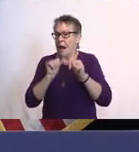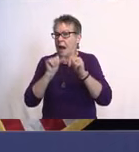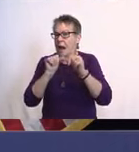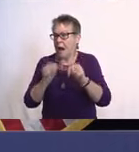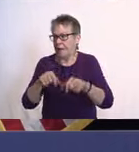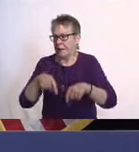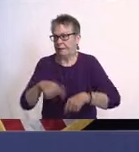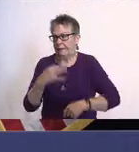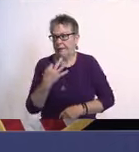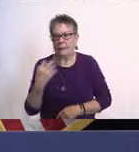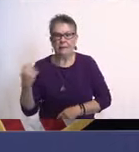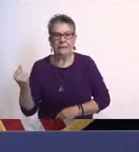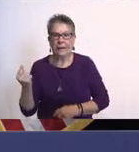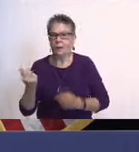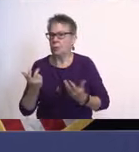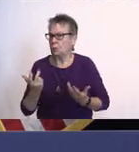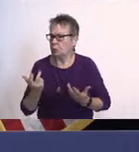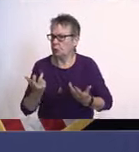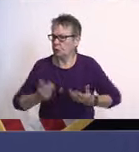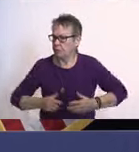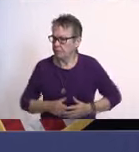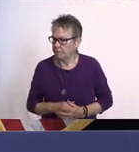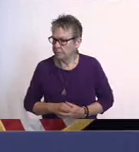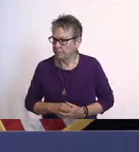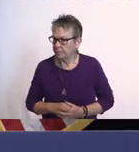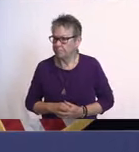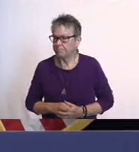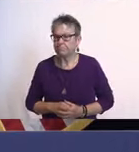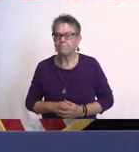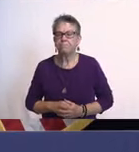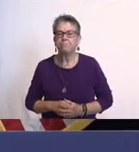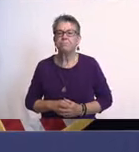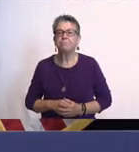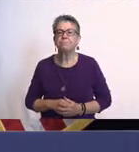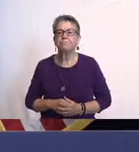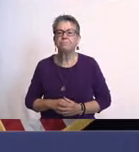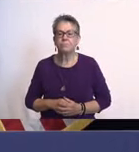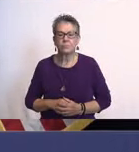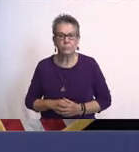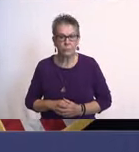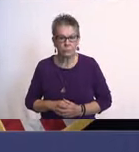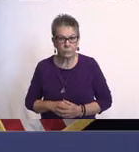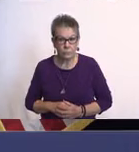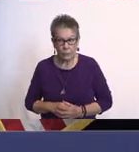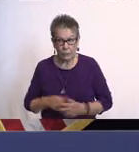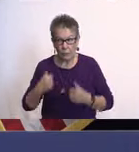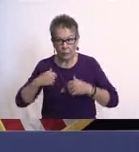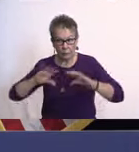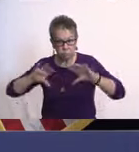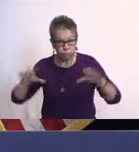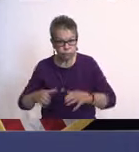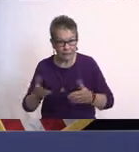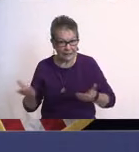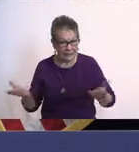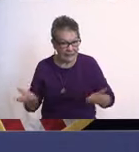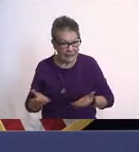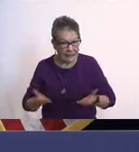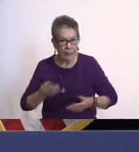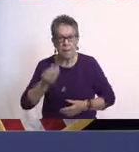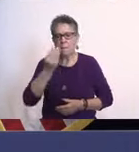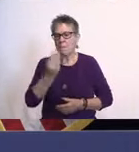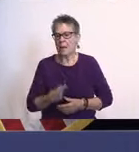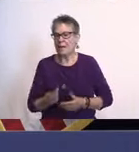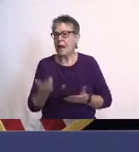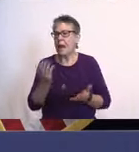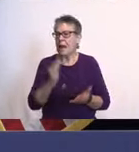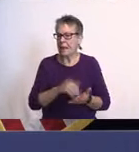Before we do, I've already alluded to this, but unless you hear otherwise, we'll be back to our Monday schedule next week, Monday right